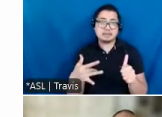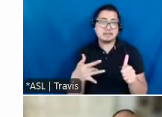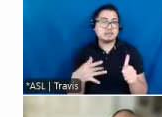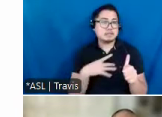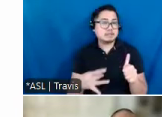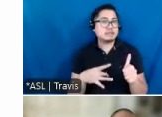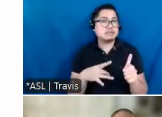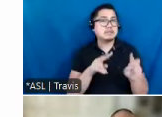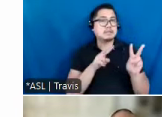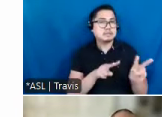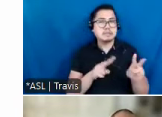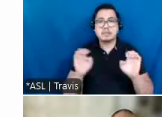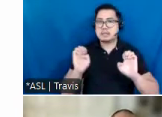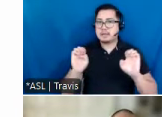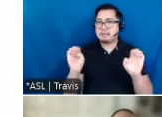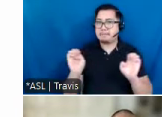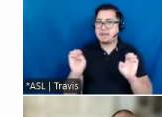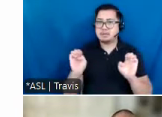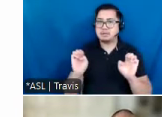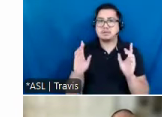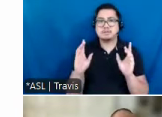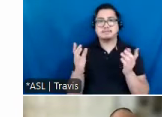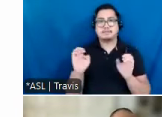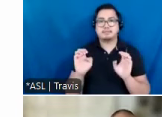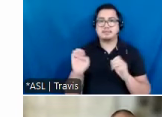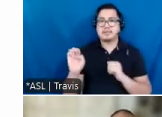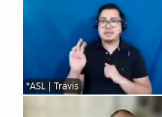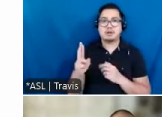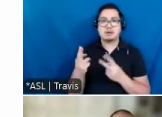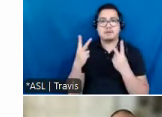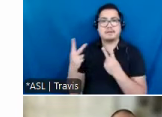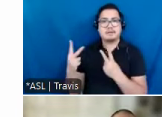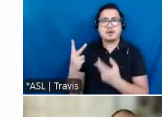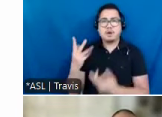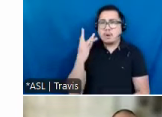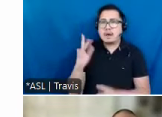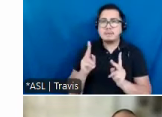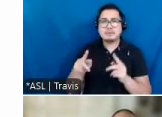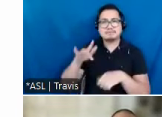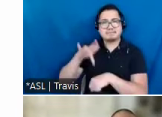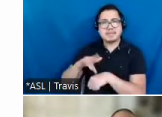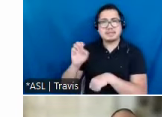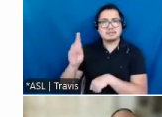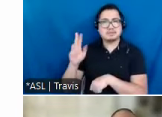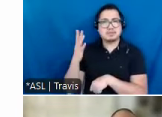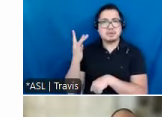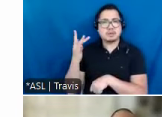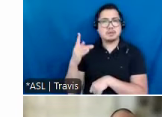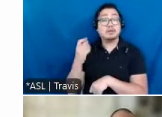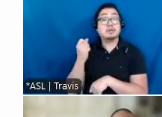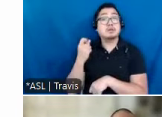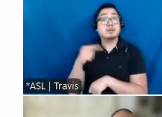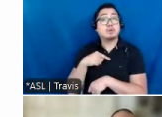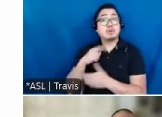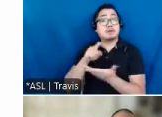is looking at emergency department visits, specifically why people are going to the emergency department. Now, what we know over the